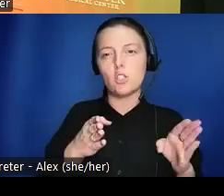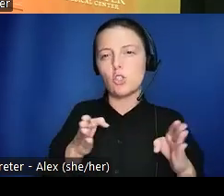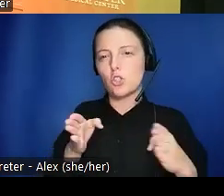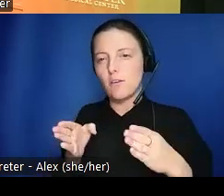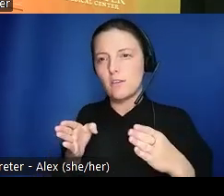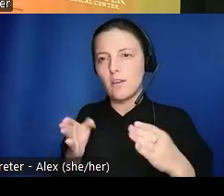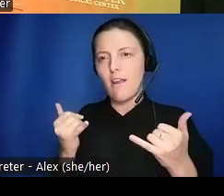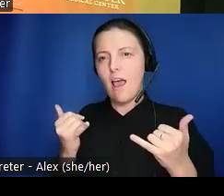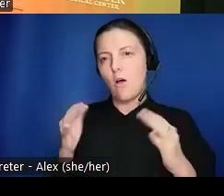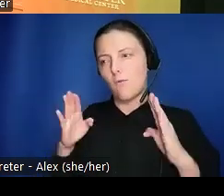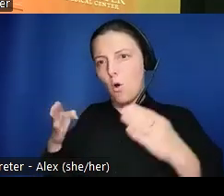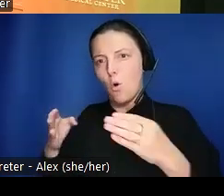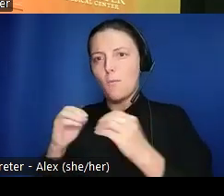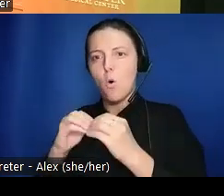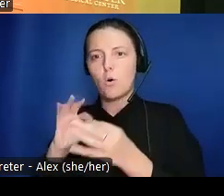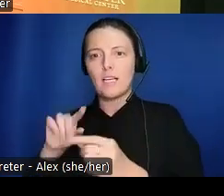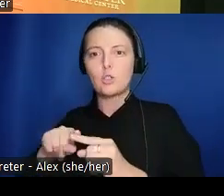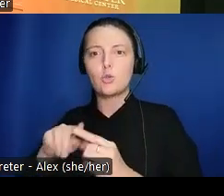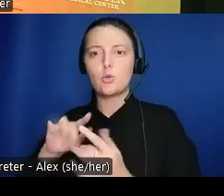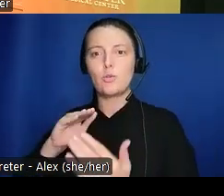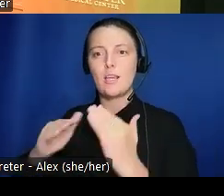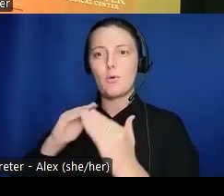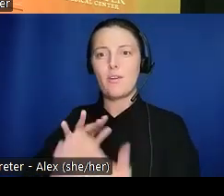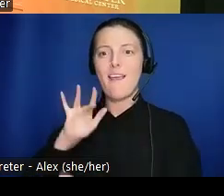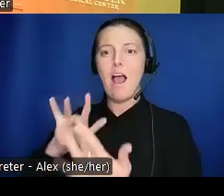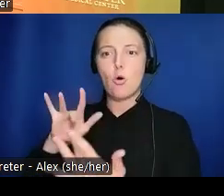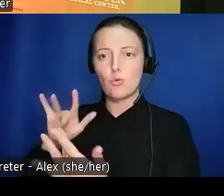focusing on the community outreach and becoming more